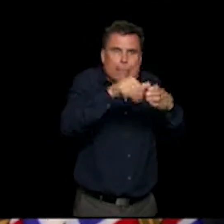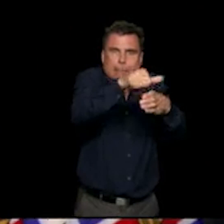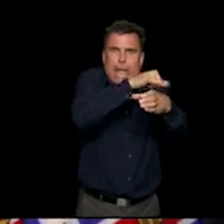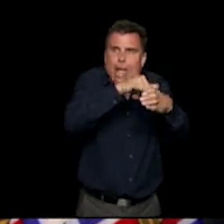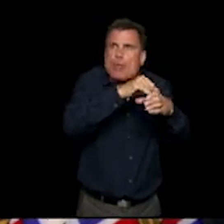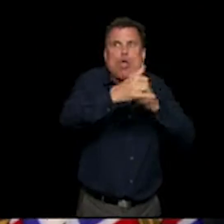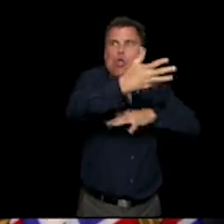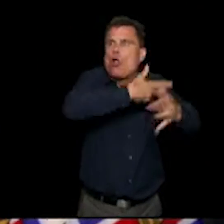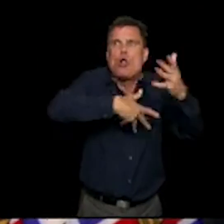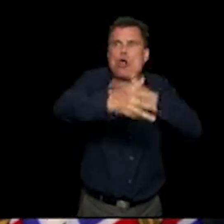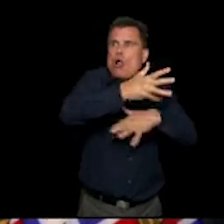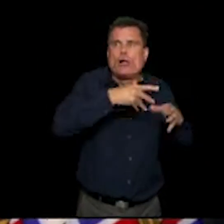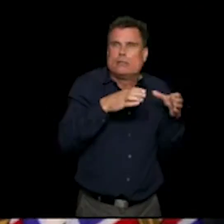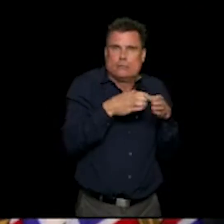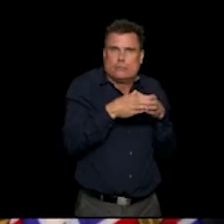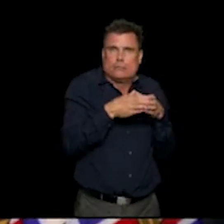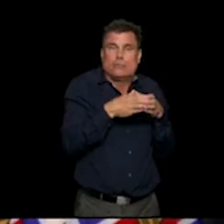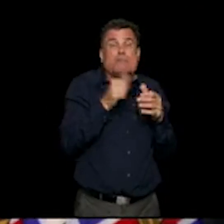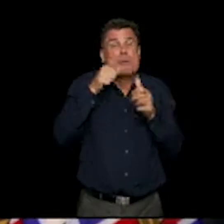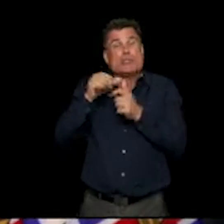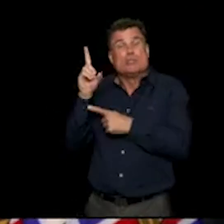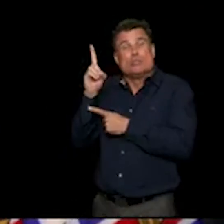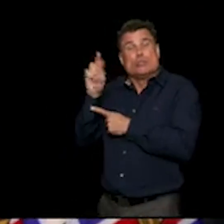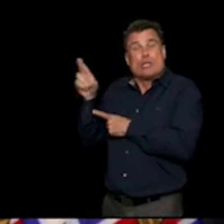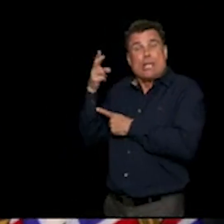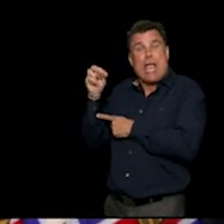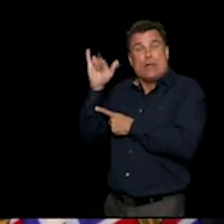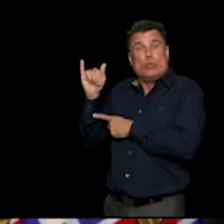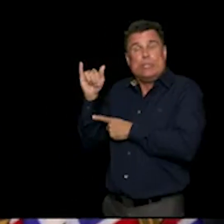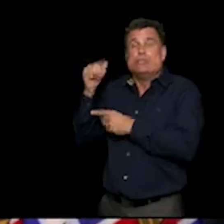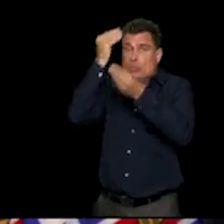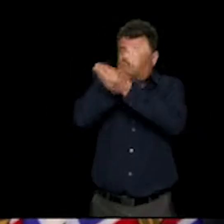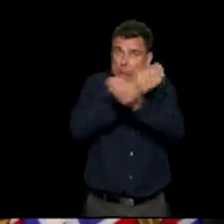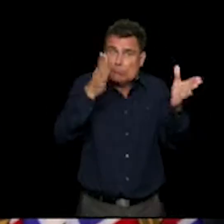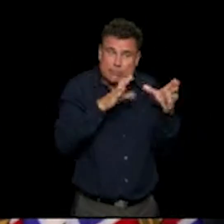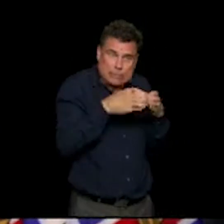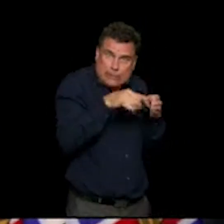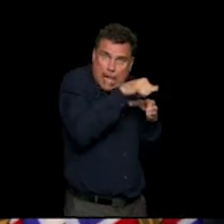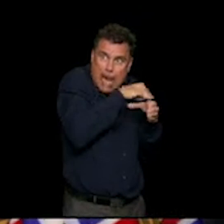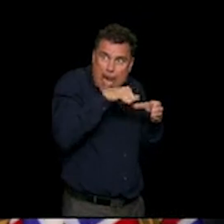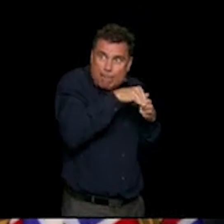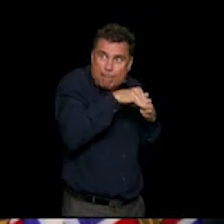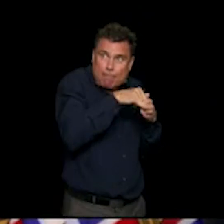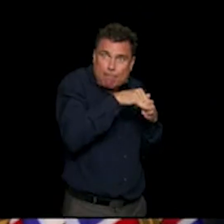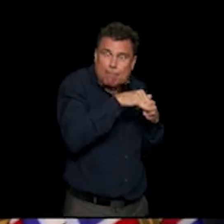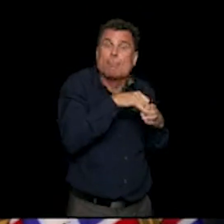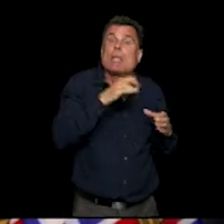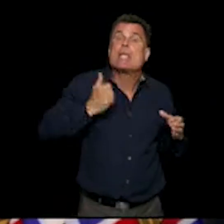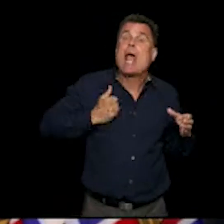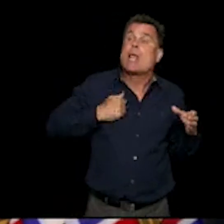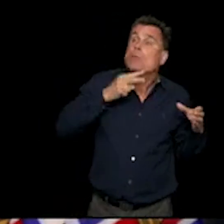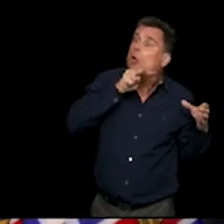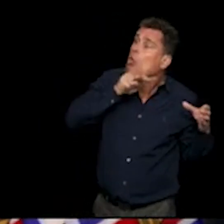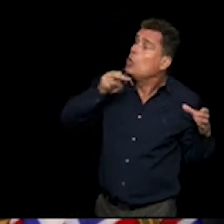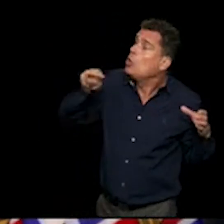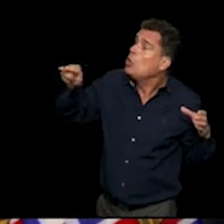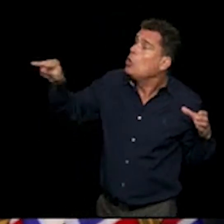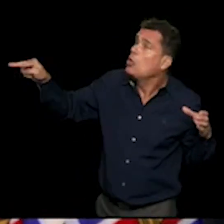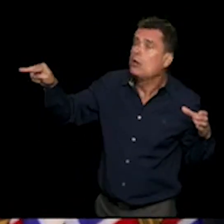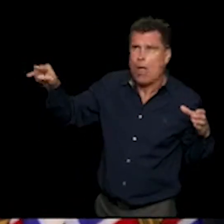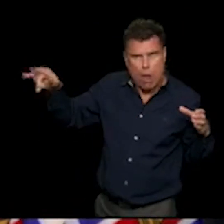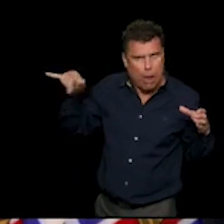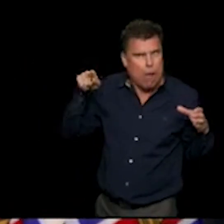team, and again is common with the features of many plans that you see in European countries and across Canada.